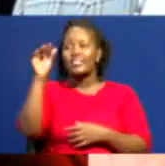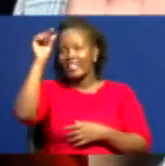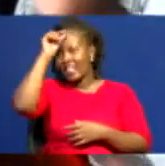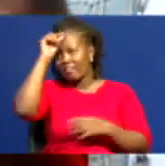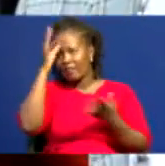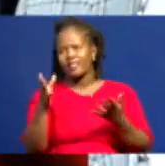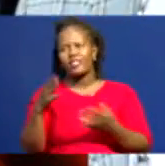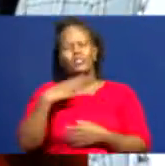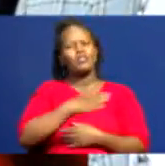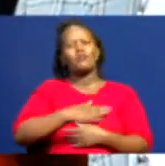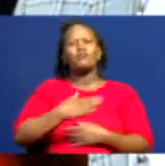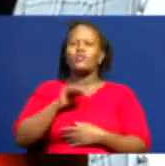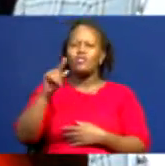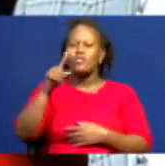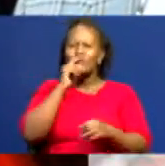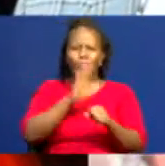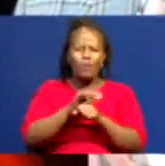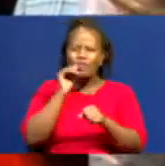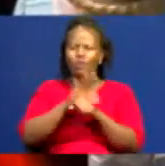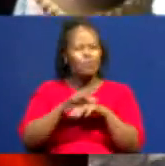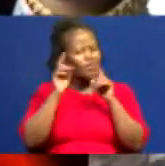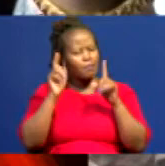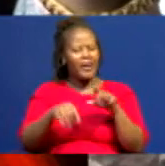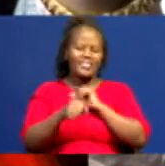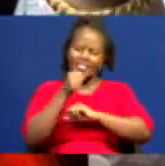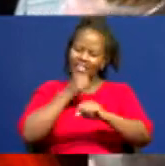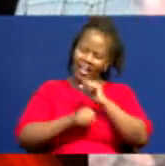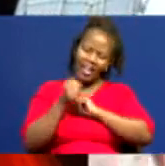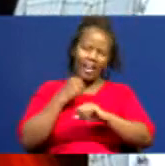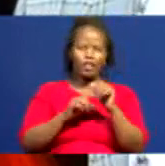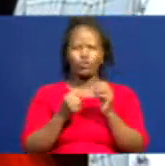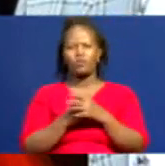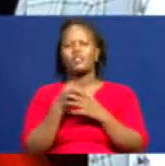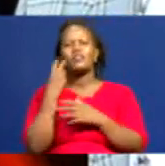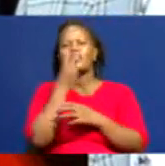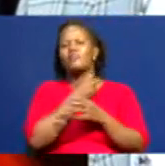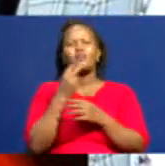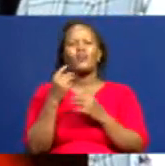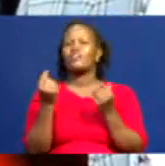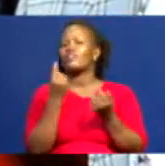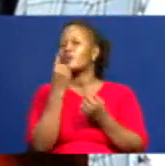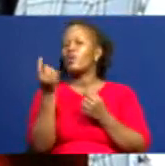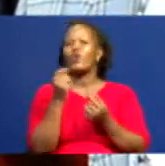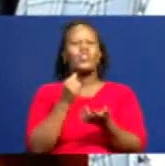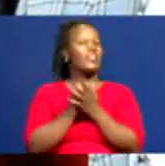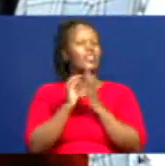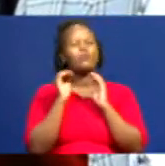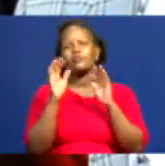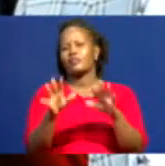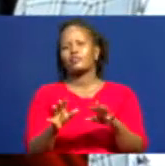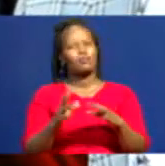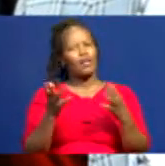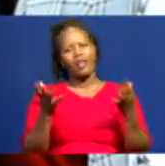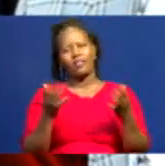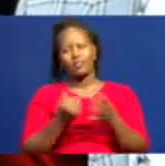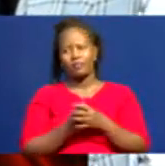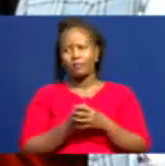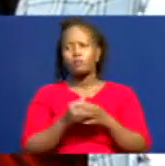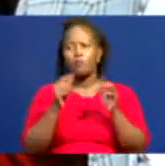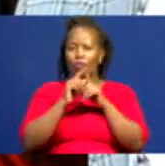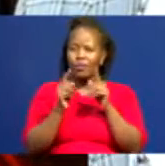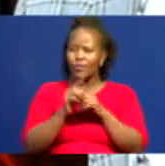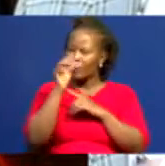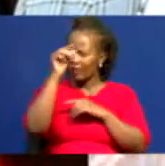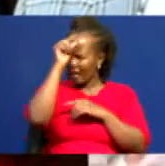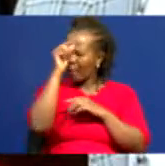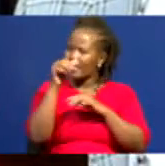mnasema itimizwe. Mukisema area ni disturbed area, kwa nini bado walifu wanaishi? Na muko na